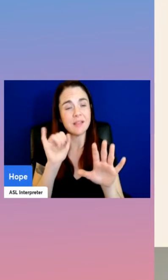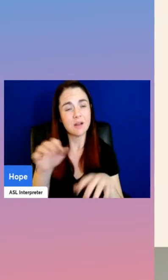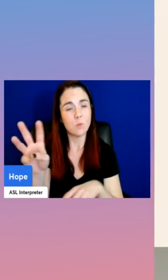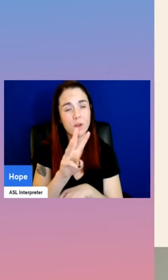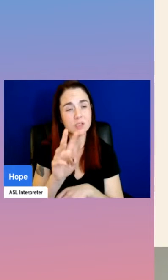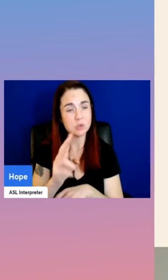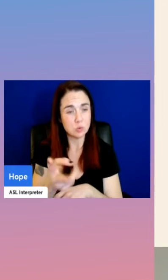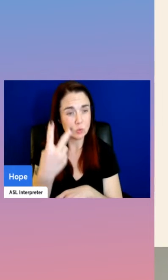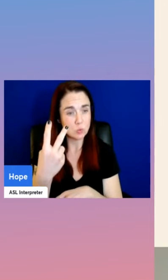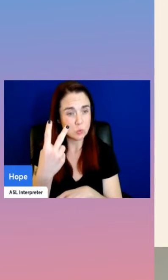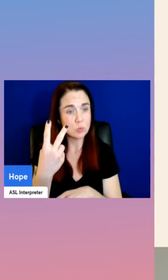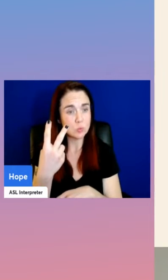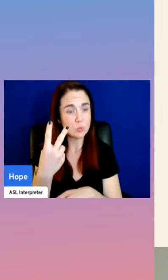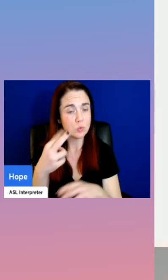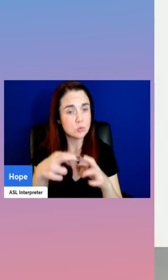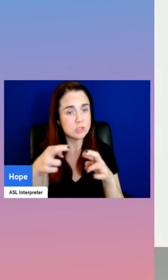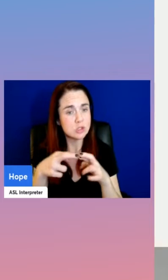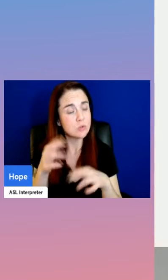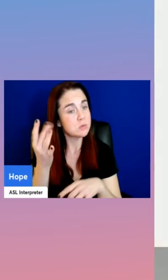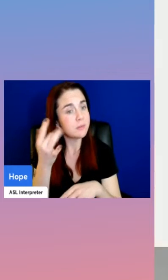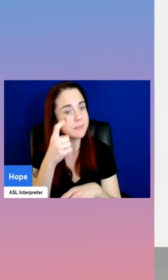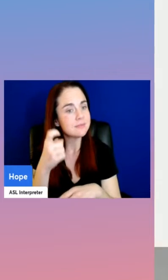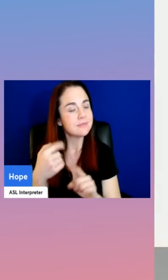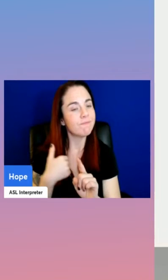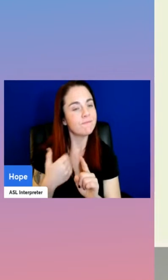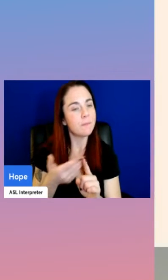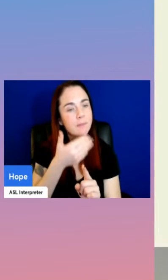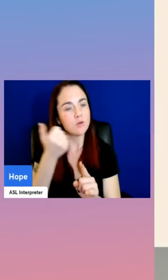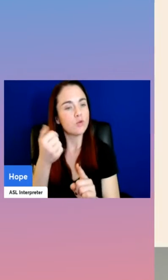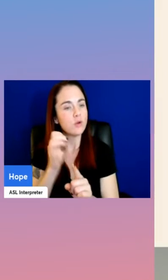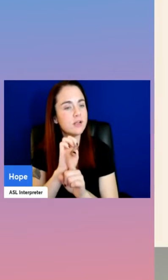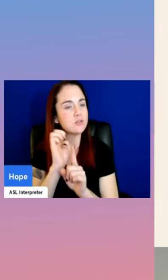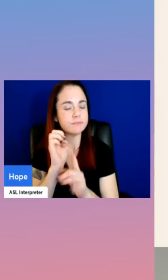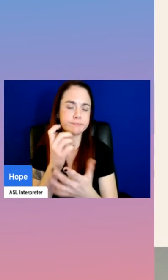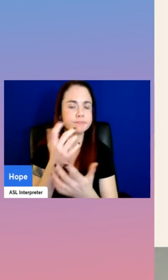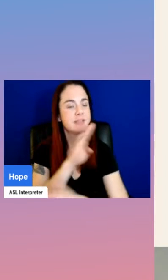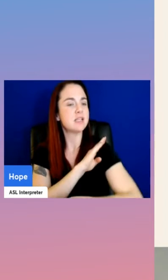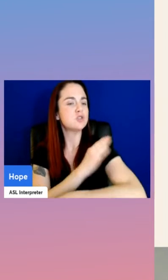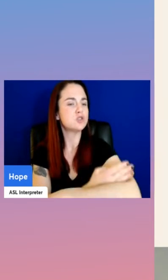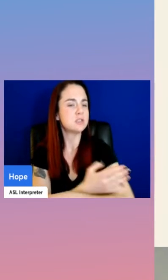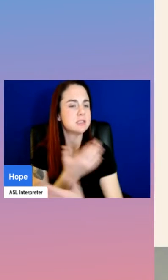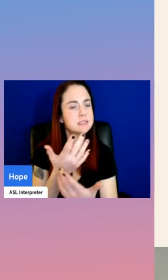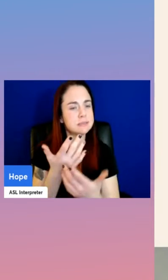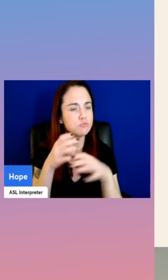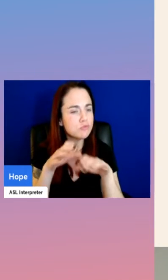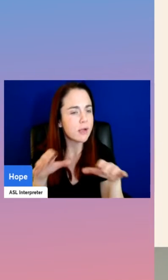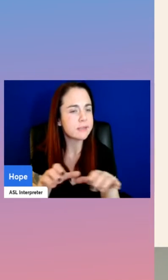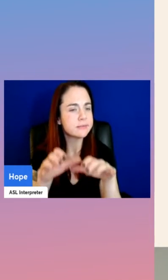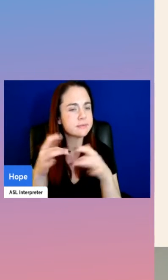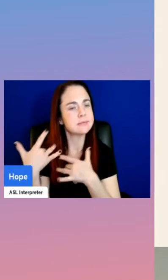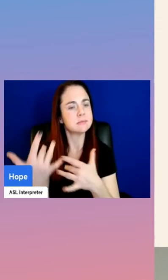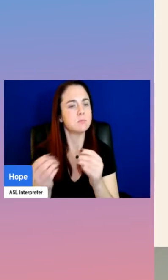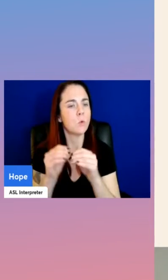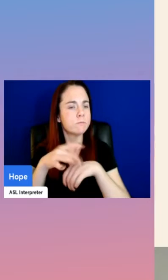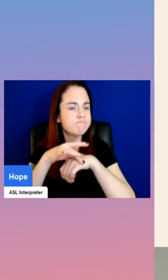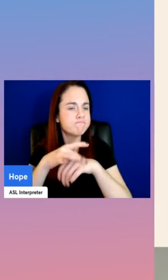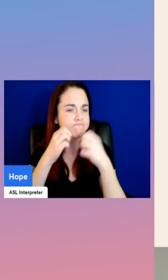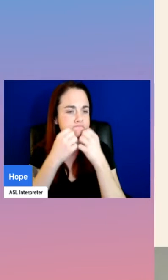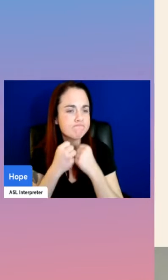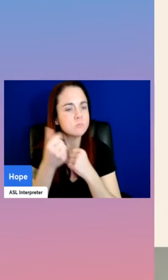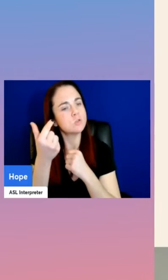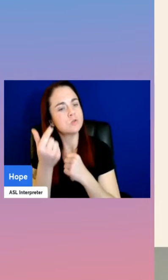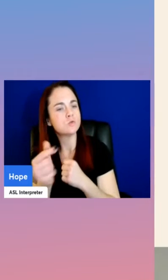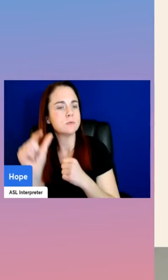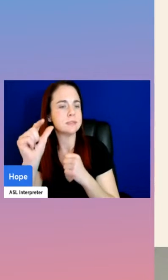because it has better energy practices. It's greener energy practices, and you can particularly look at this through the